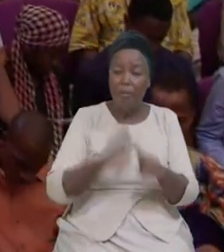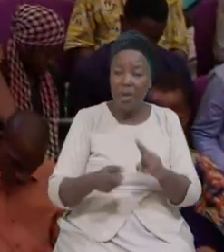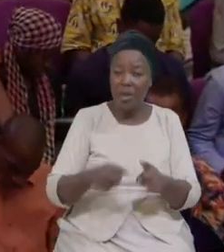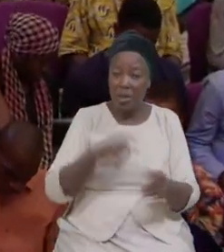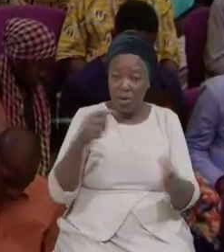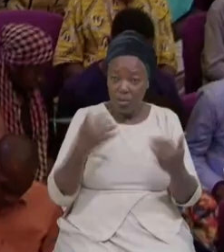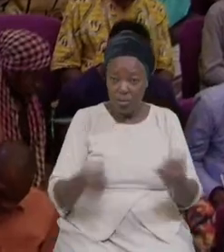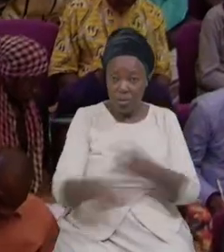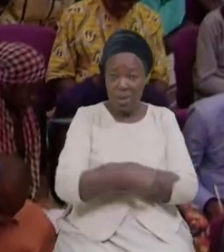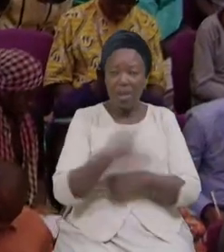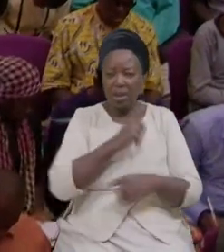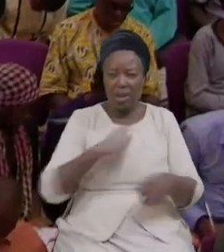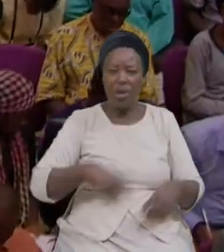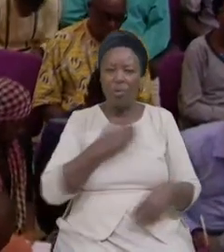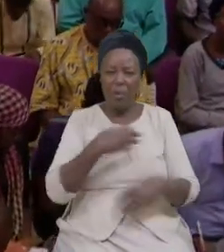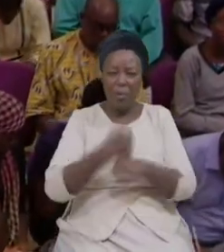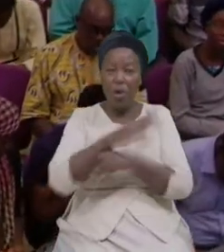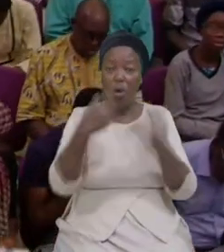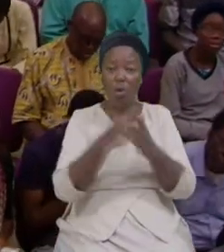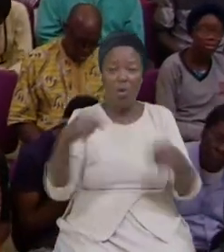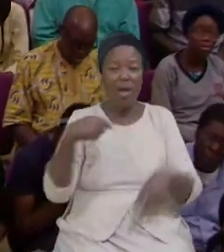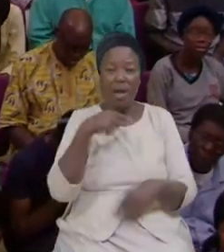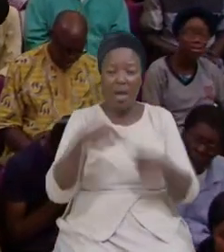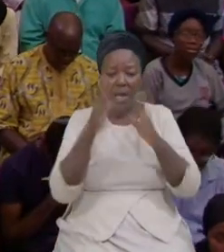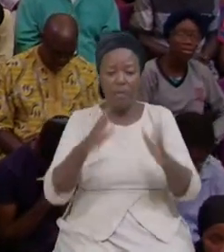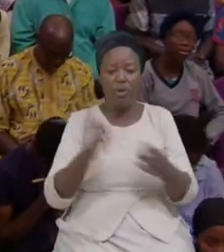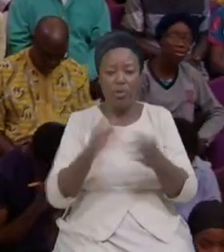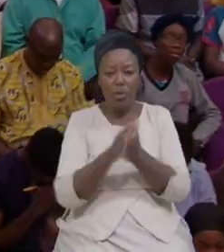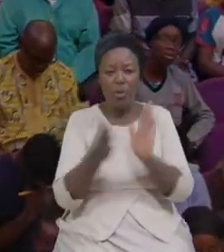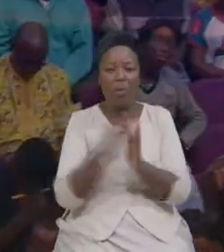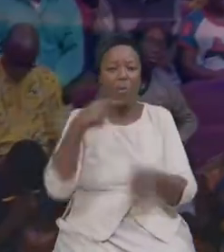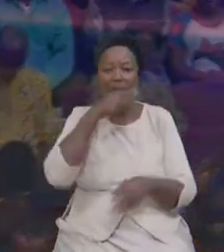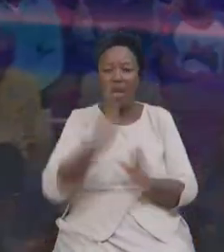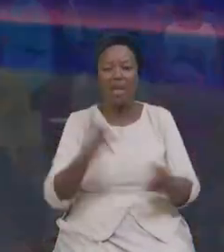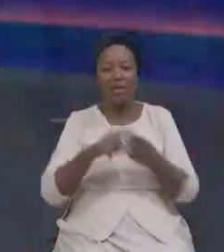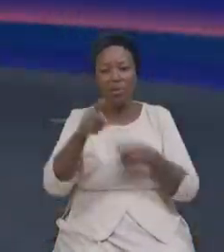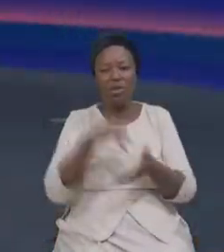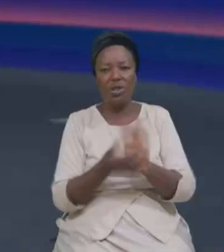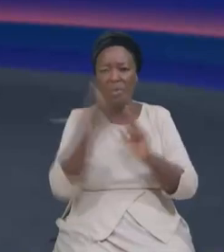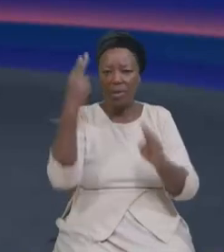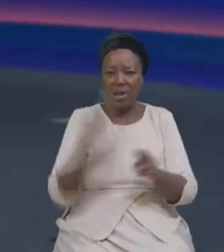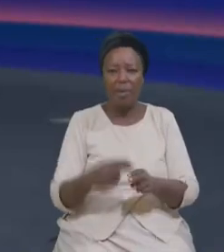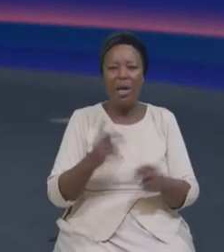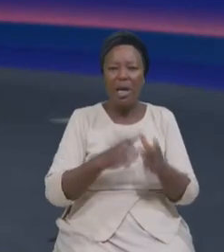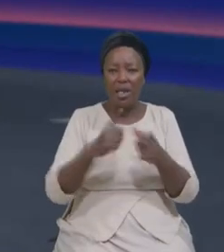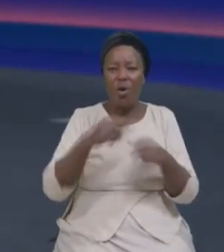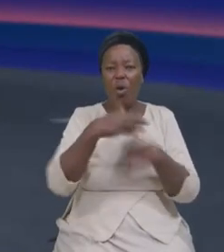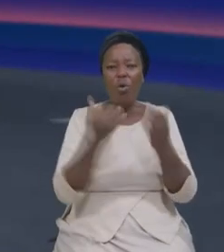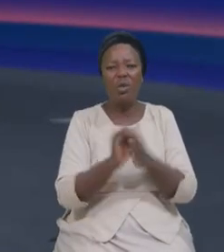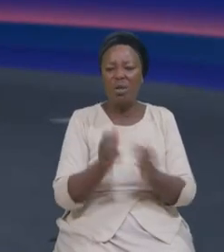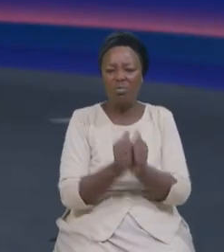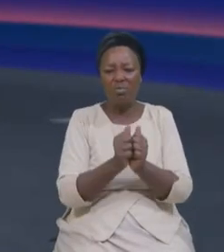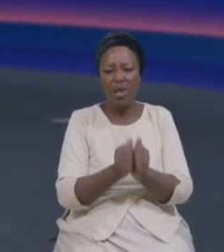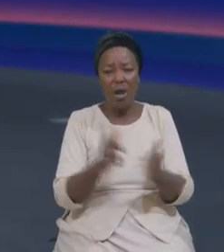However bold they are, however injurious or wicked or cruel they are, their lawlessness will not conquer